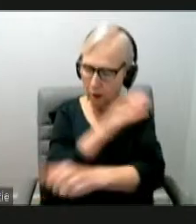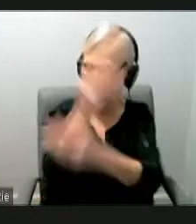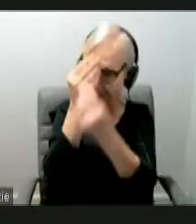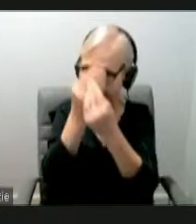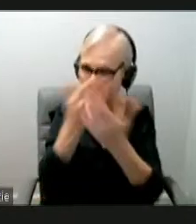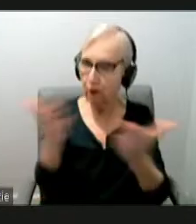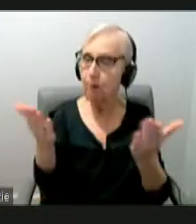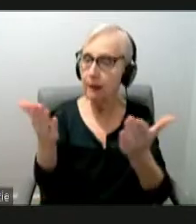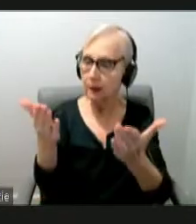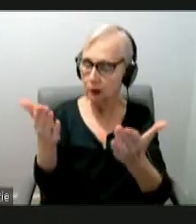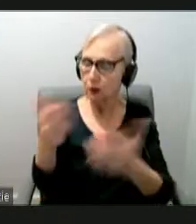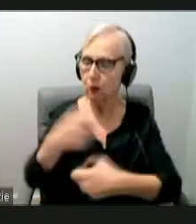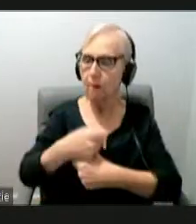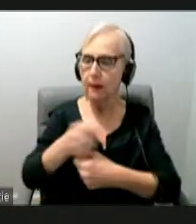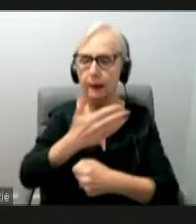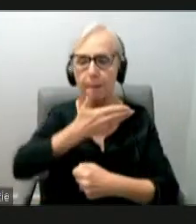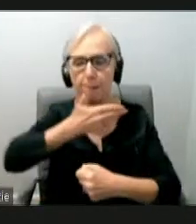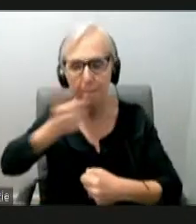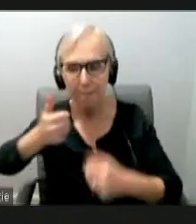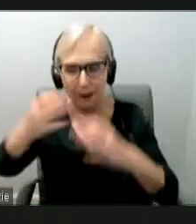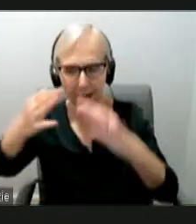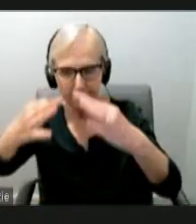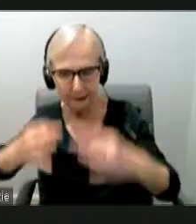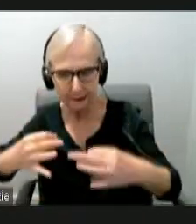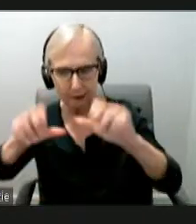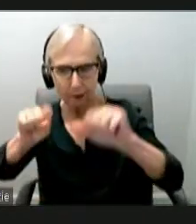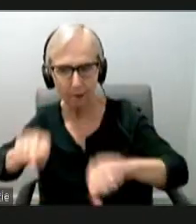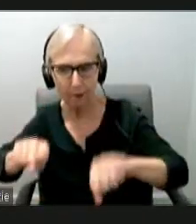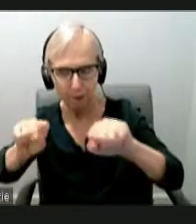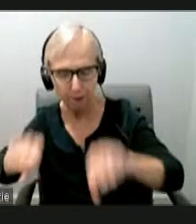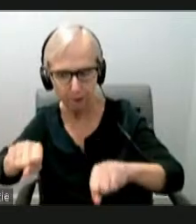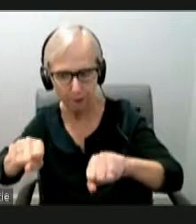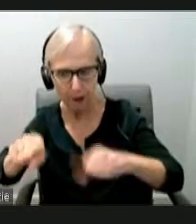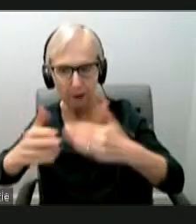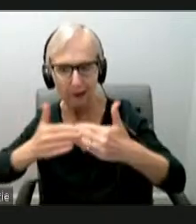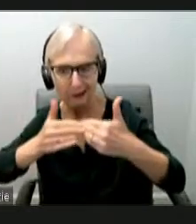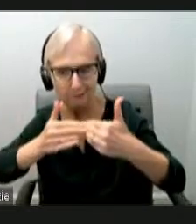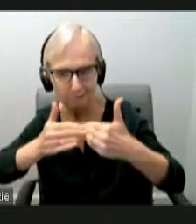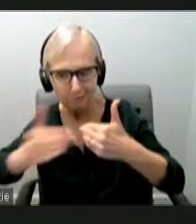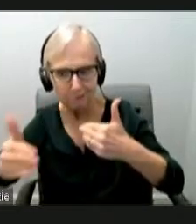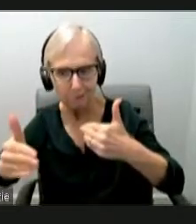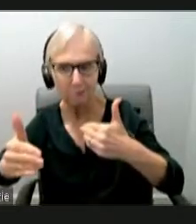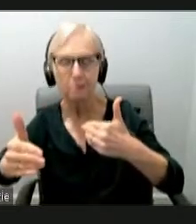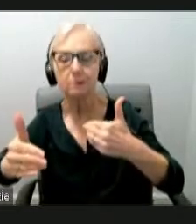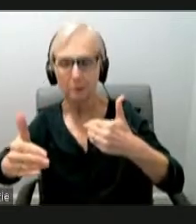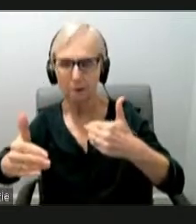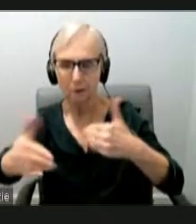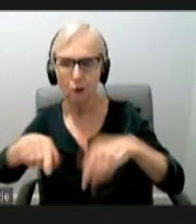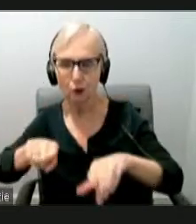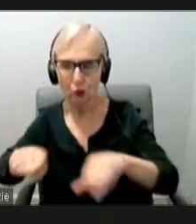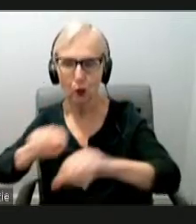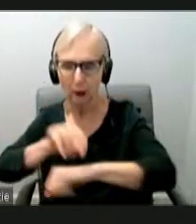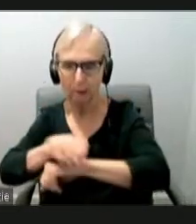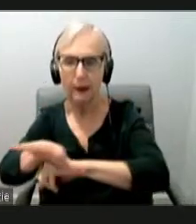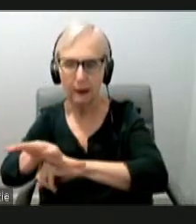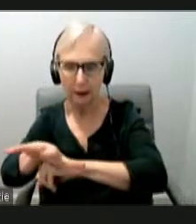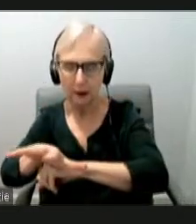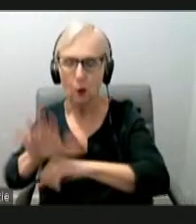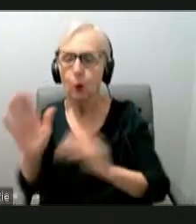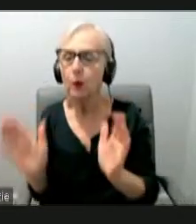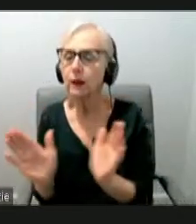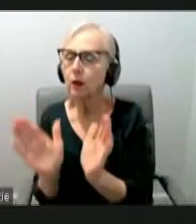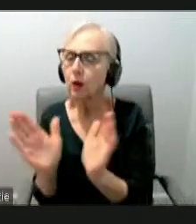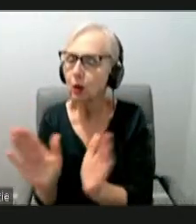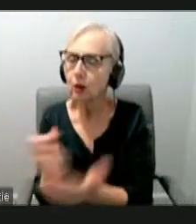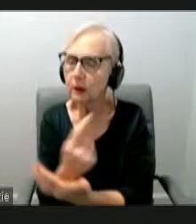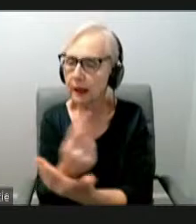information to make the best decisions possible about how we go forward in this pandemic. And so we encourage